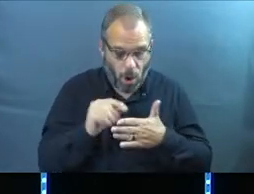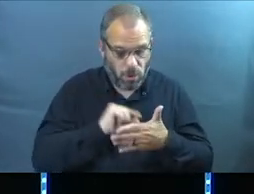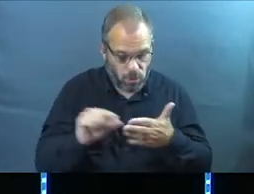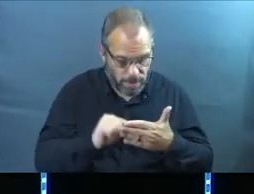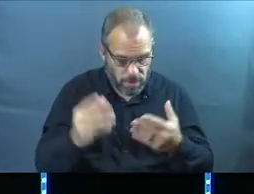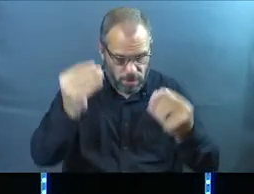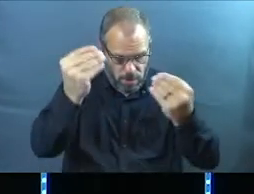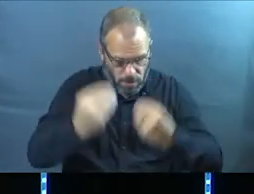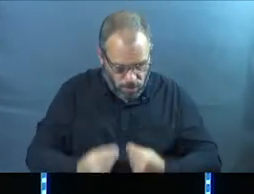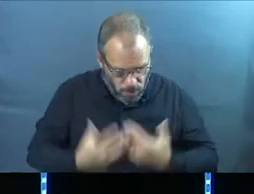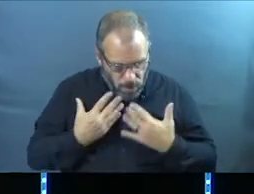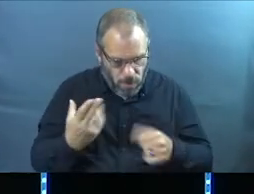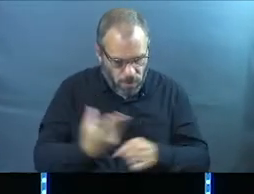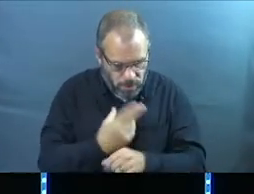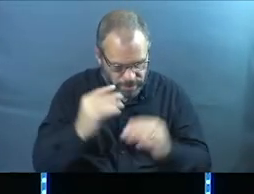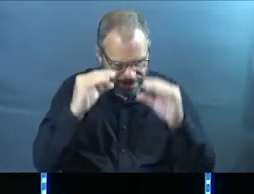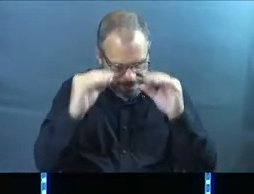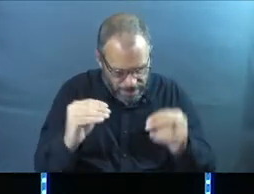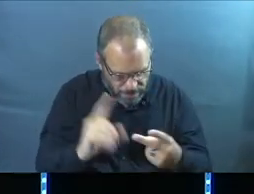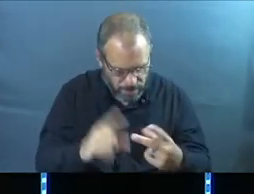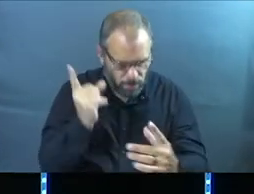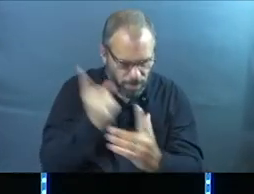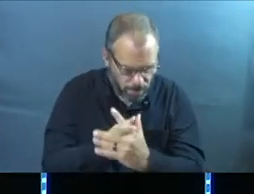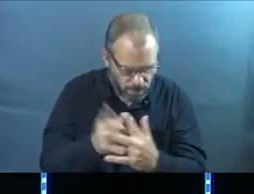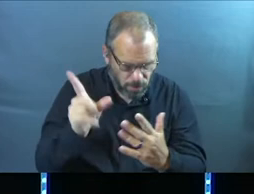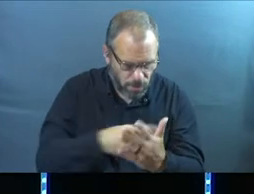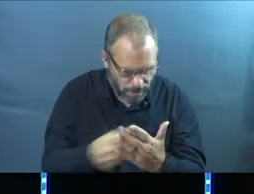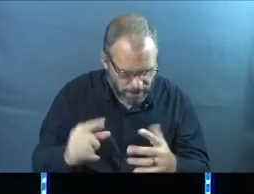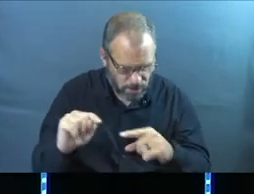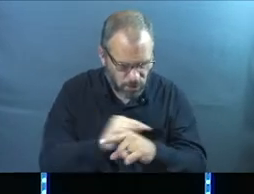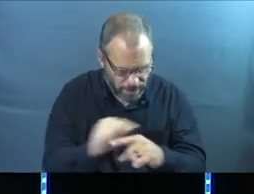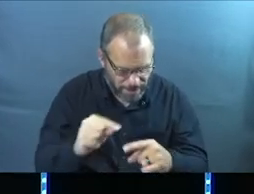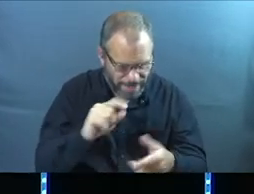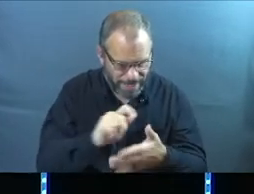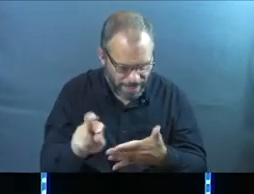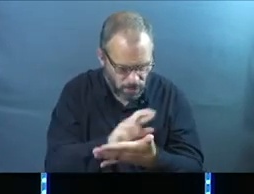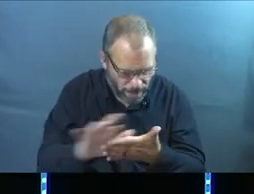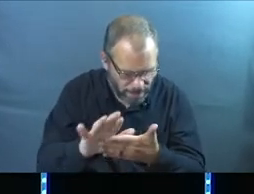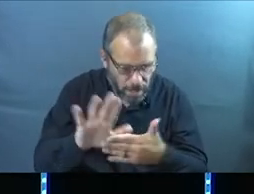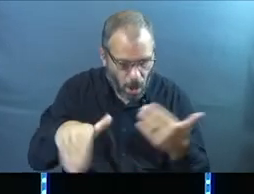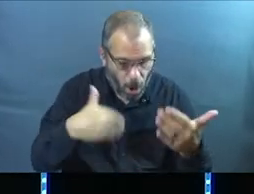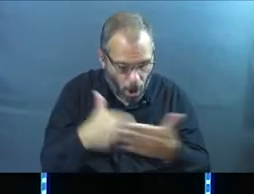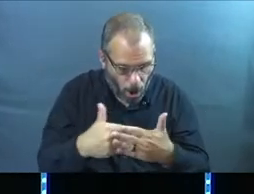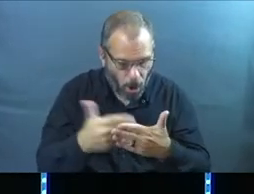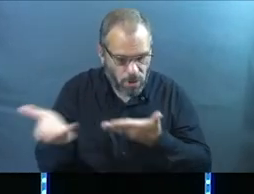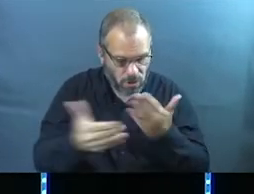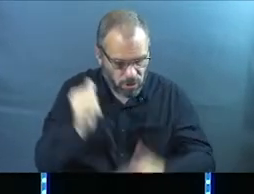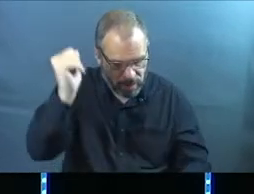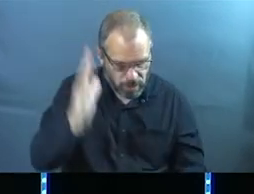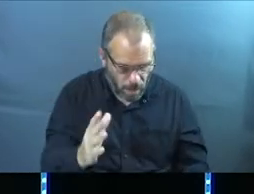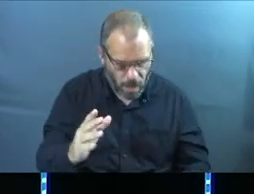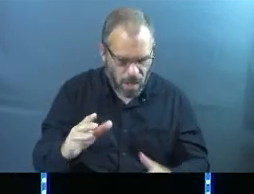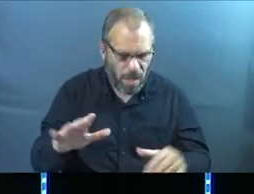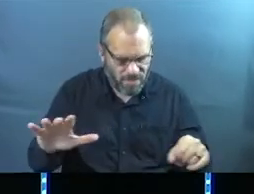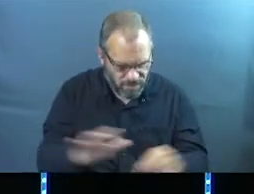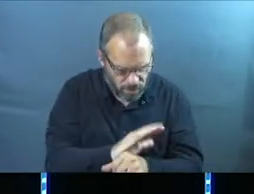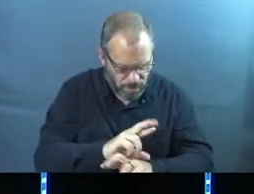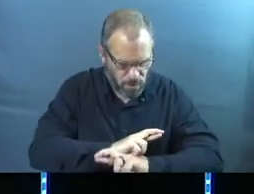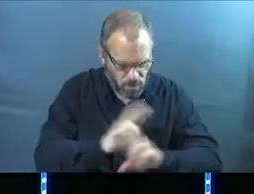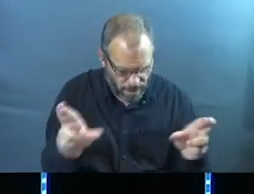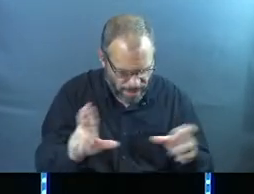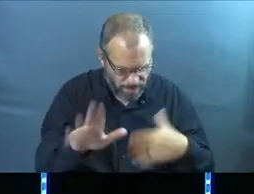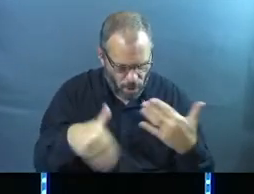scripture is God-breathed, it says, and useful for teaching, rebuking, correcting, and training in righteousness, so that the servant of God may be thoroughly